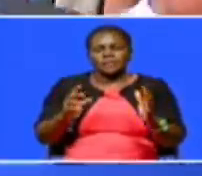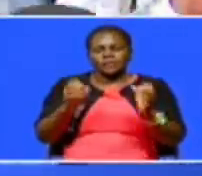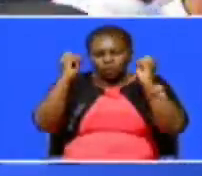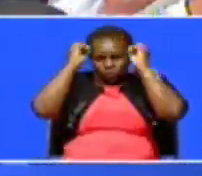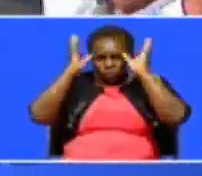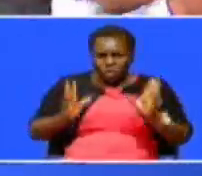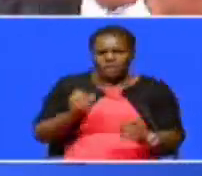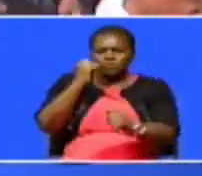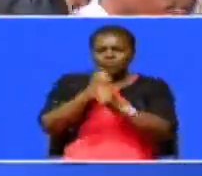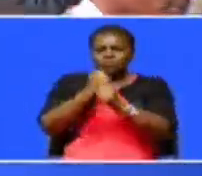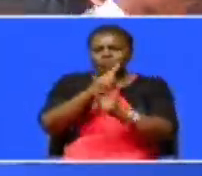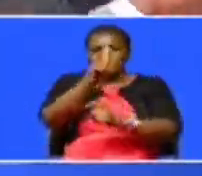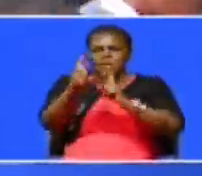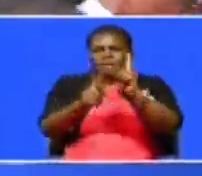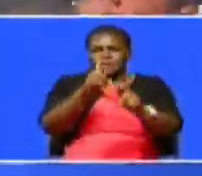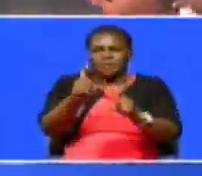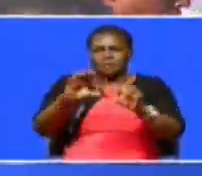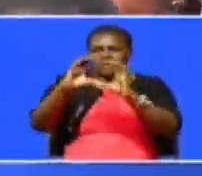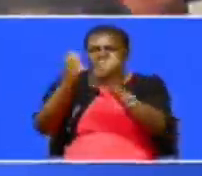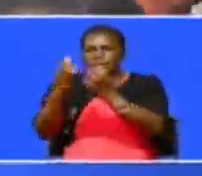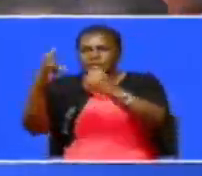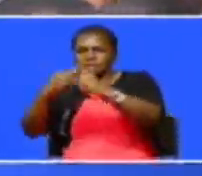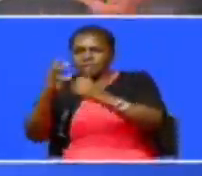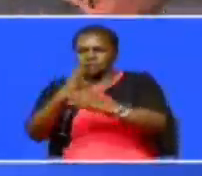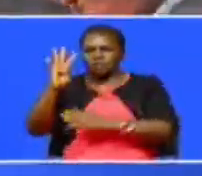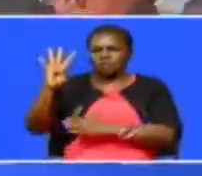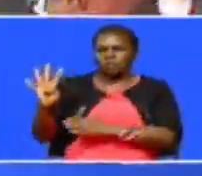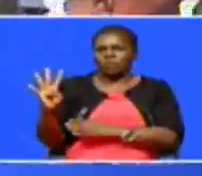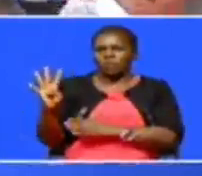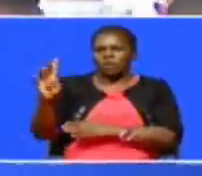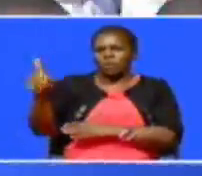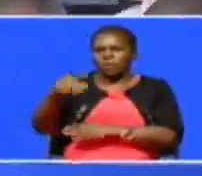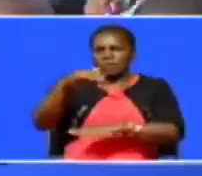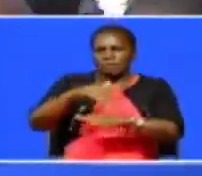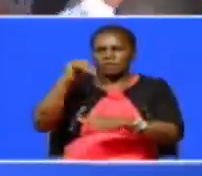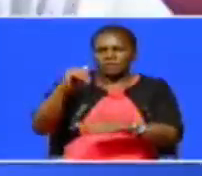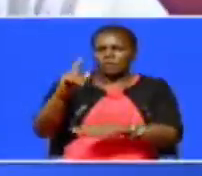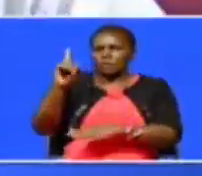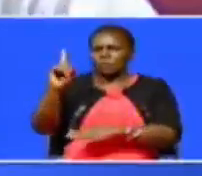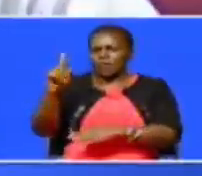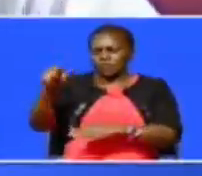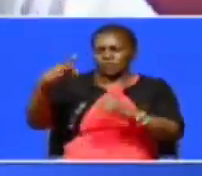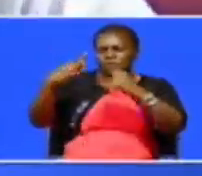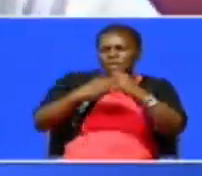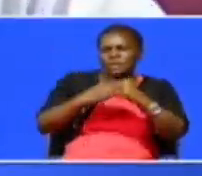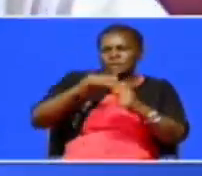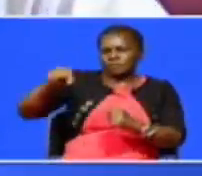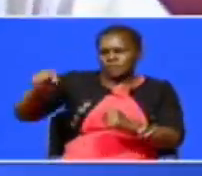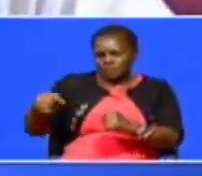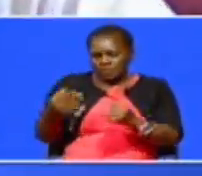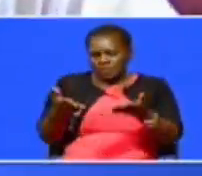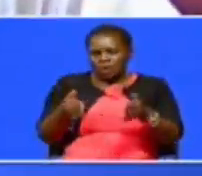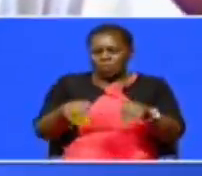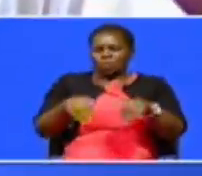this year's KCPE and KCSE examinations. The cancellation will affect about 1.8 million candidates who will now